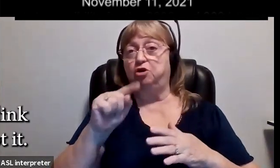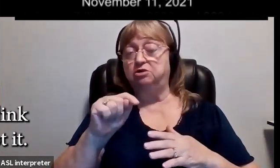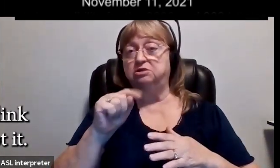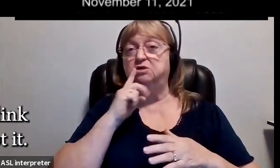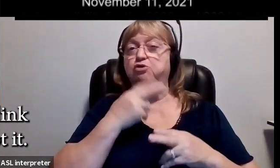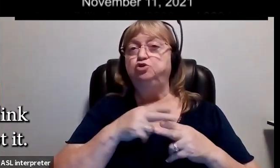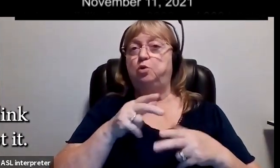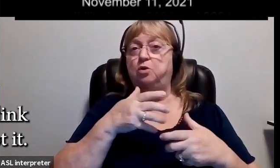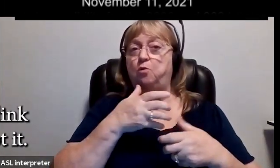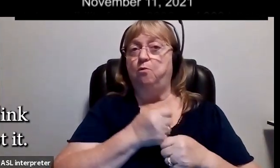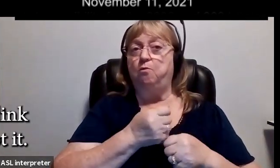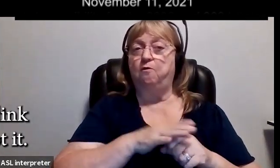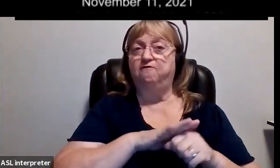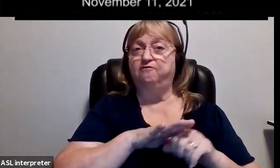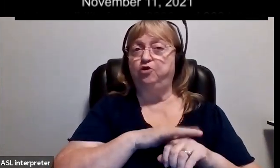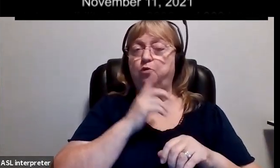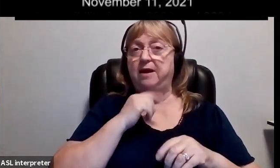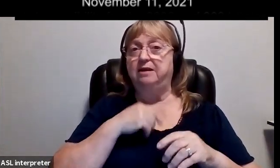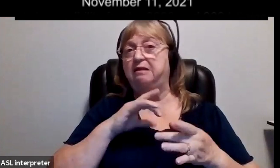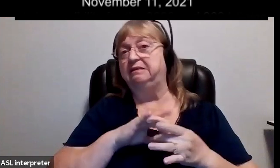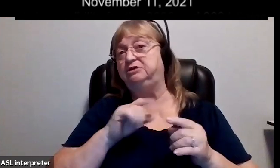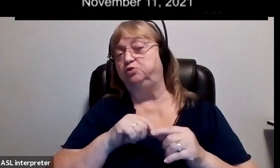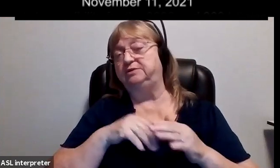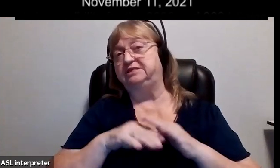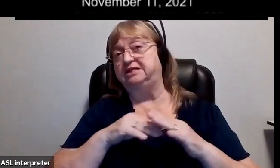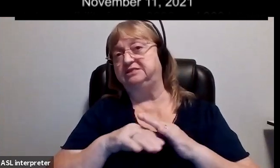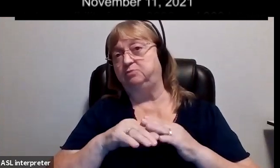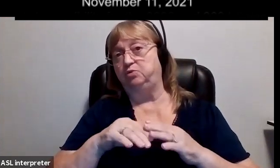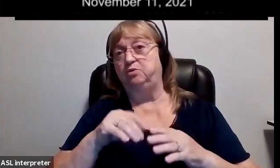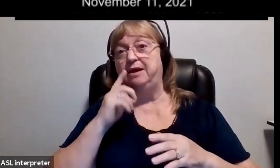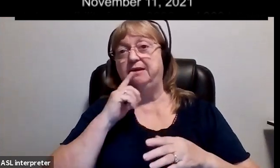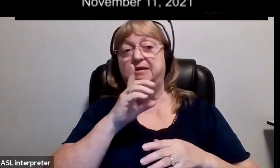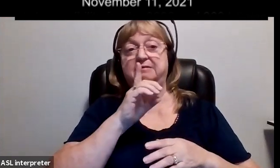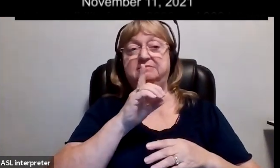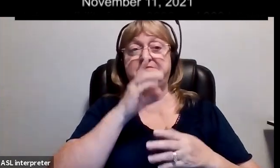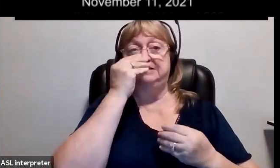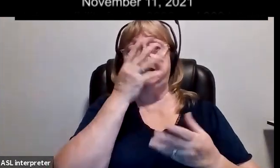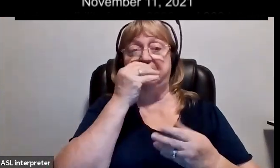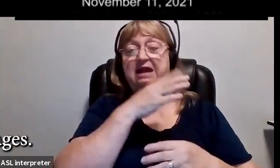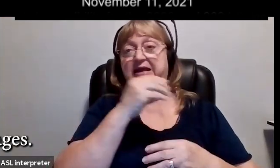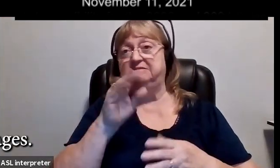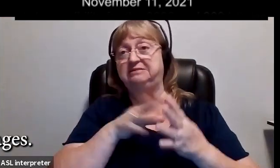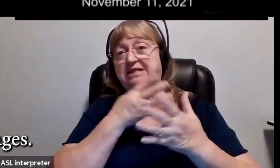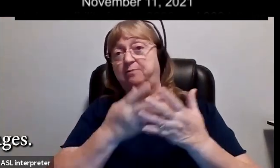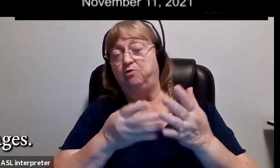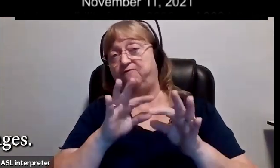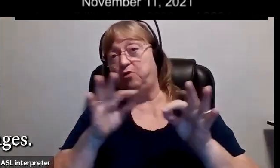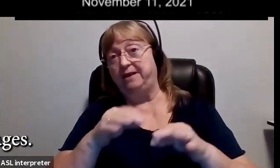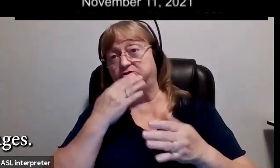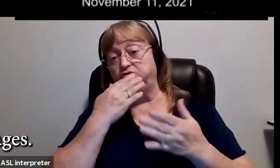a link to an accessible version if you've got it. Data in table formats is pretty good for this.